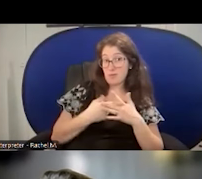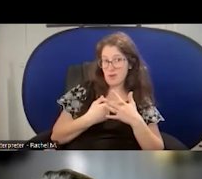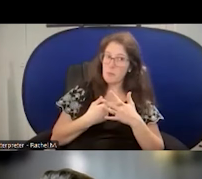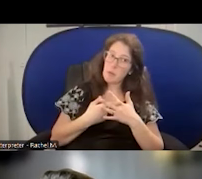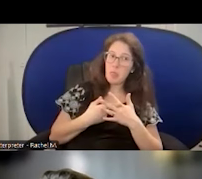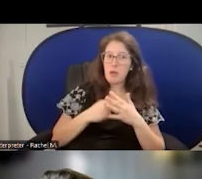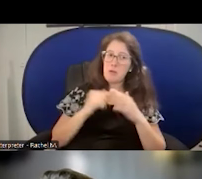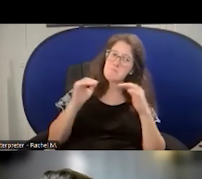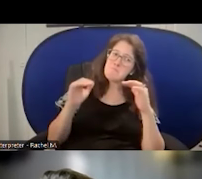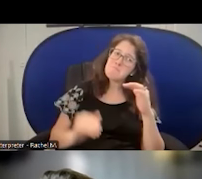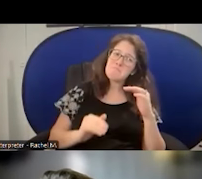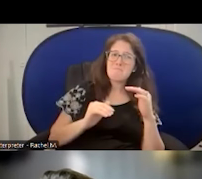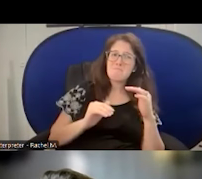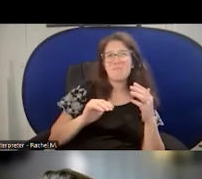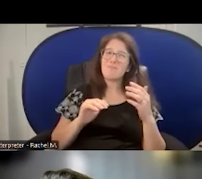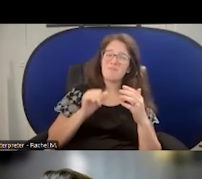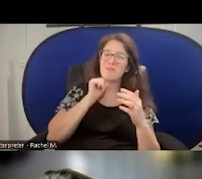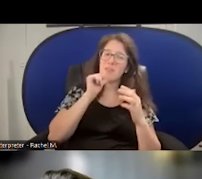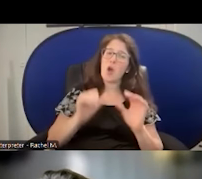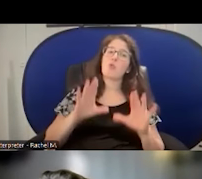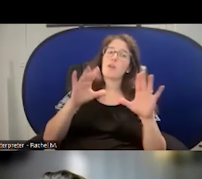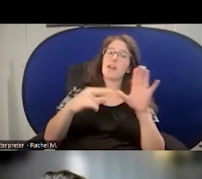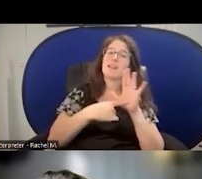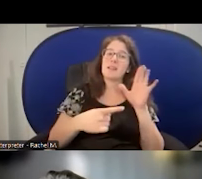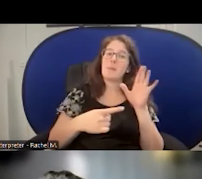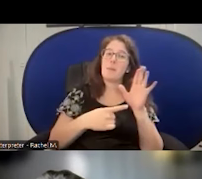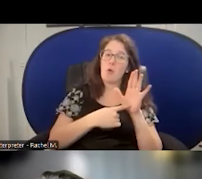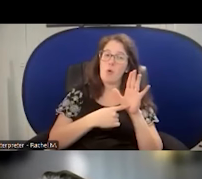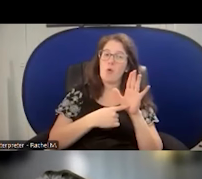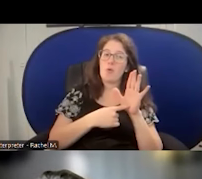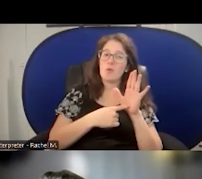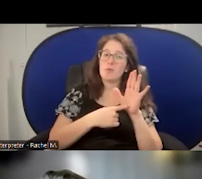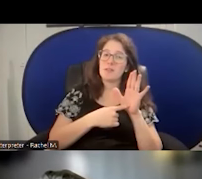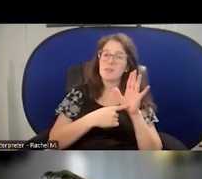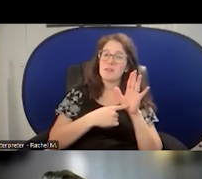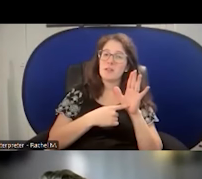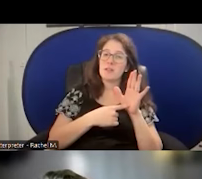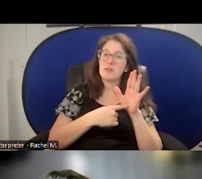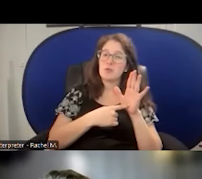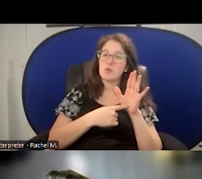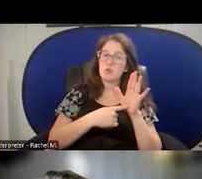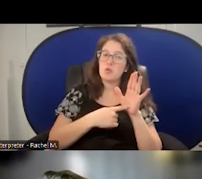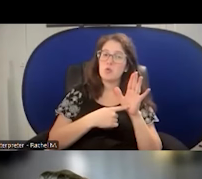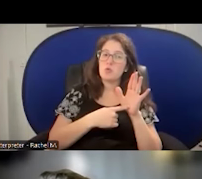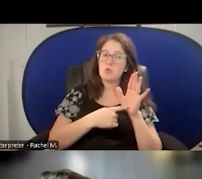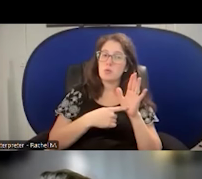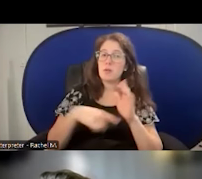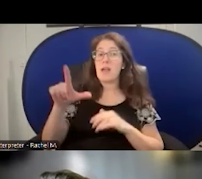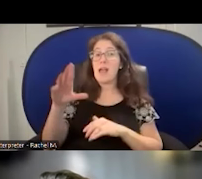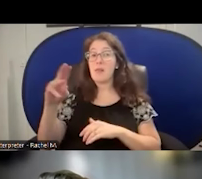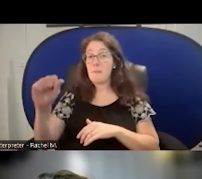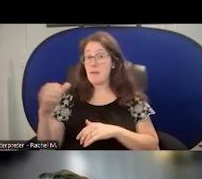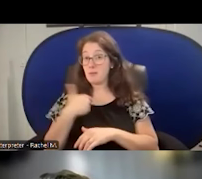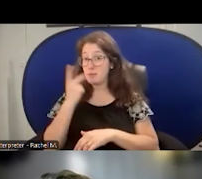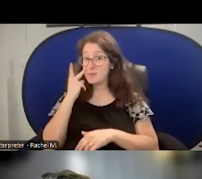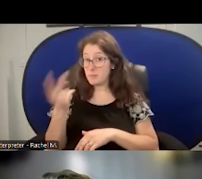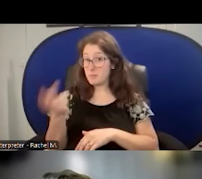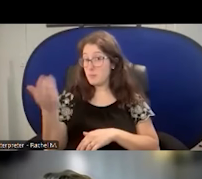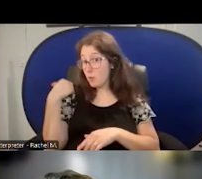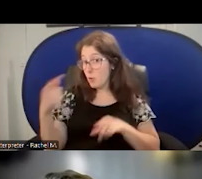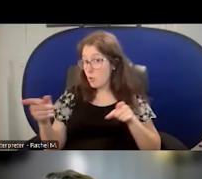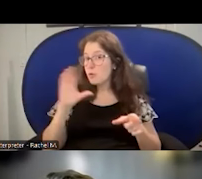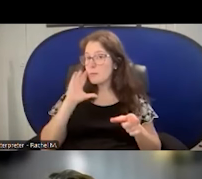examples that kind of mirror some things we've already seen in the learning management system before we start applying